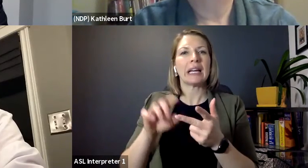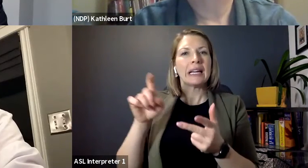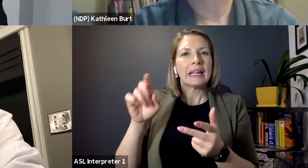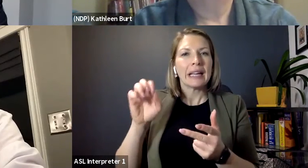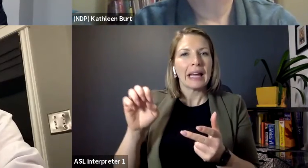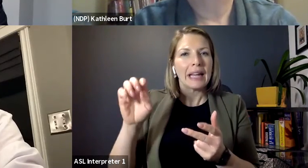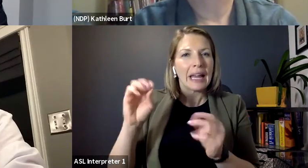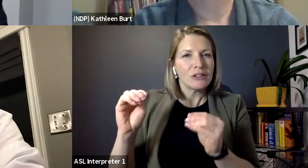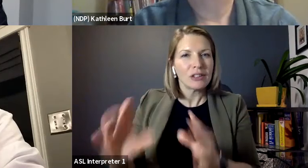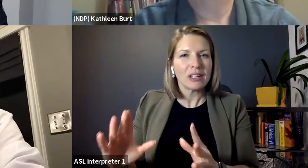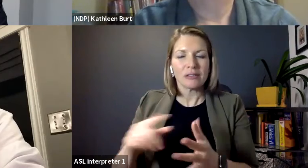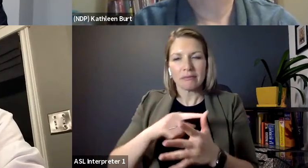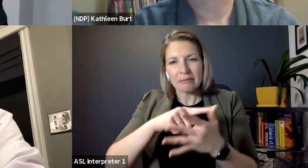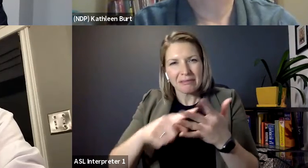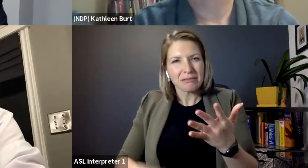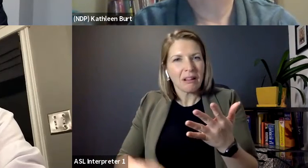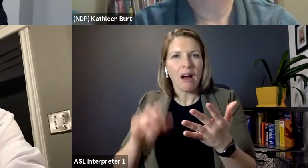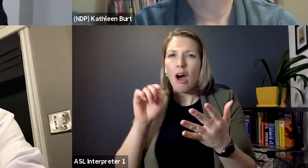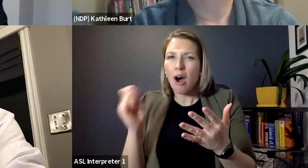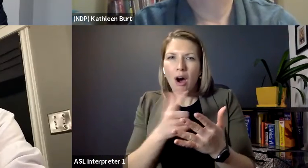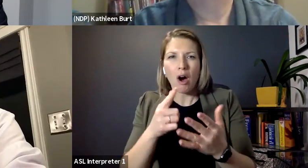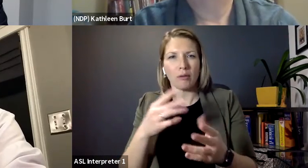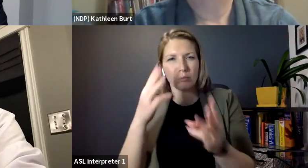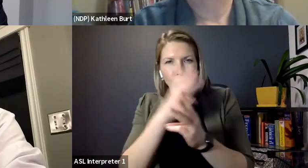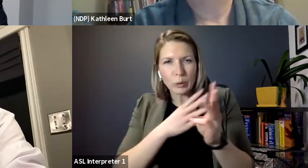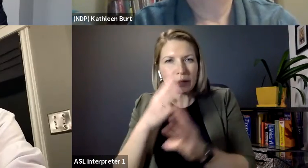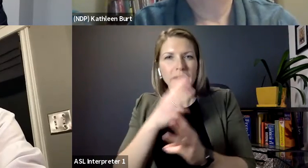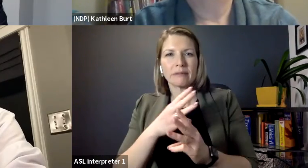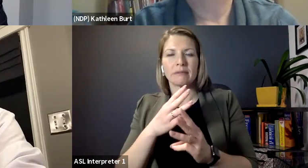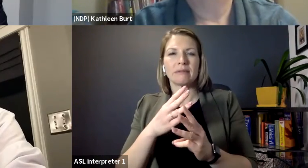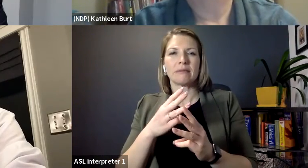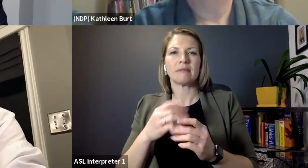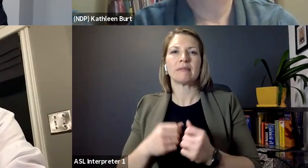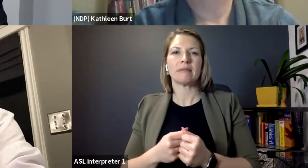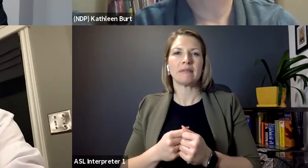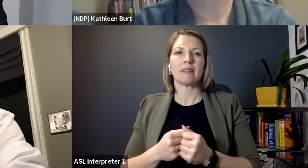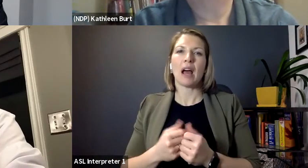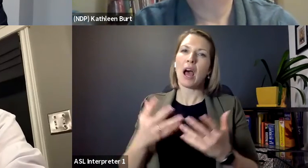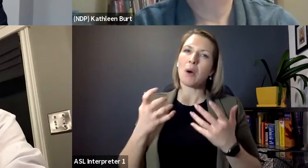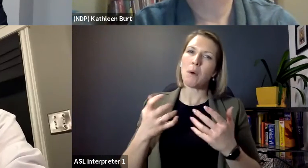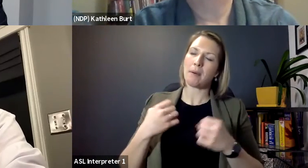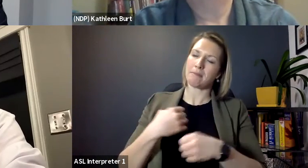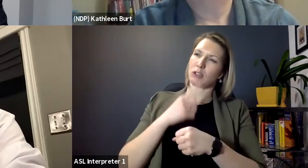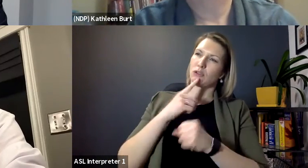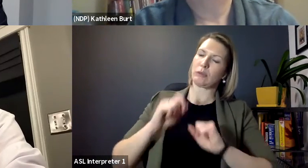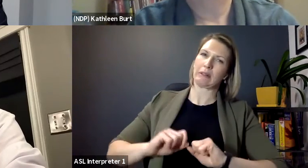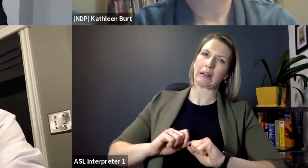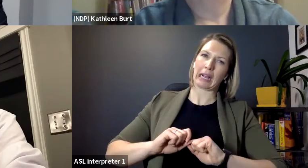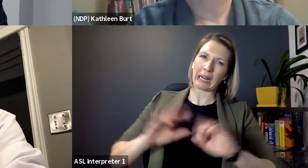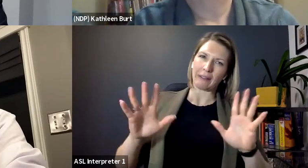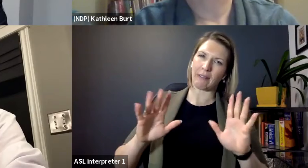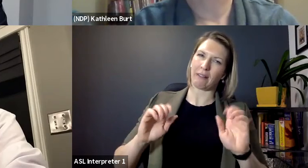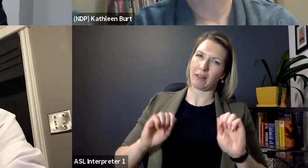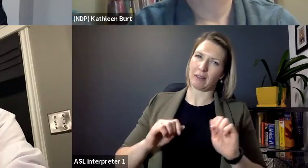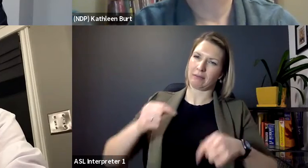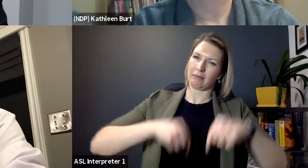in Topsail-Paradise. However, and let me be clear, there is a much bigger issue that affects every single one of